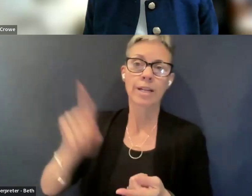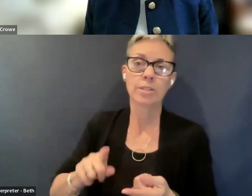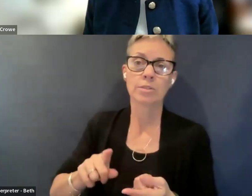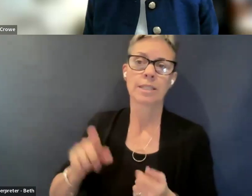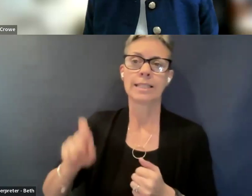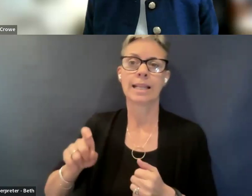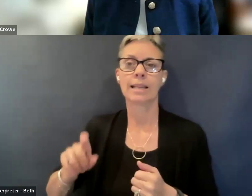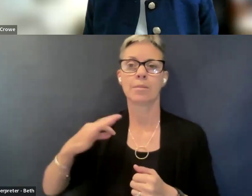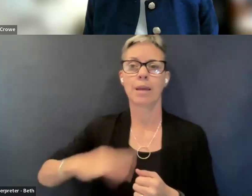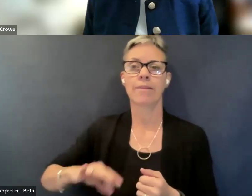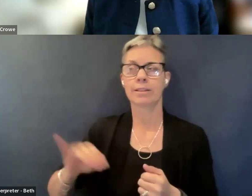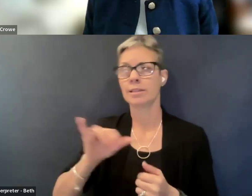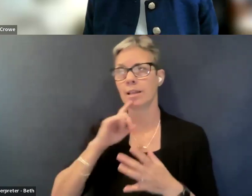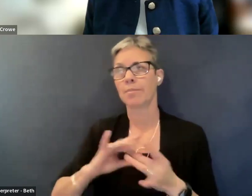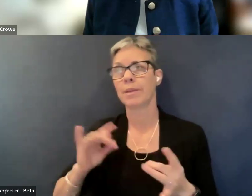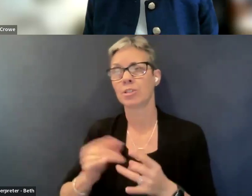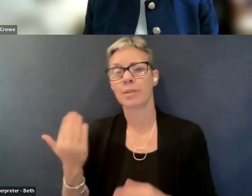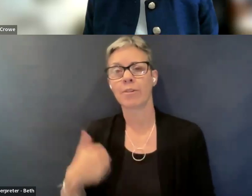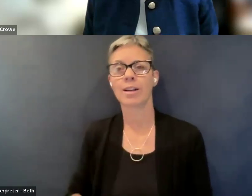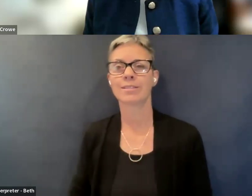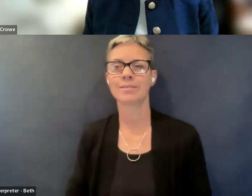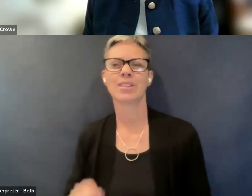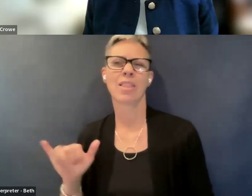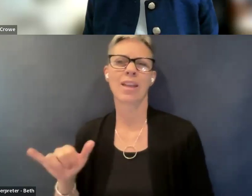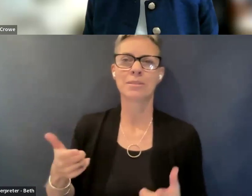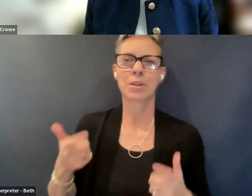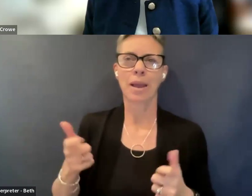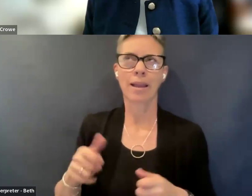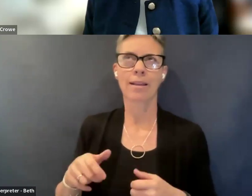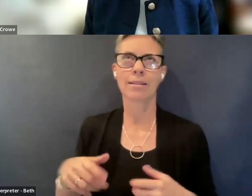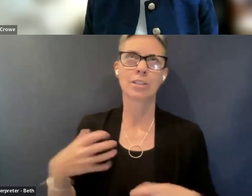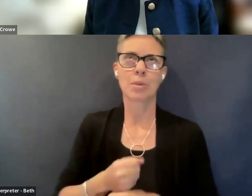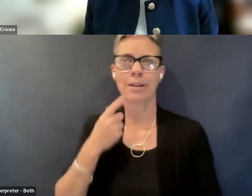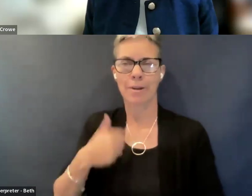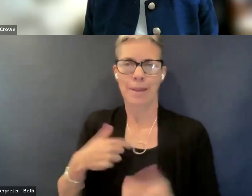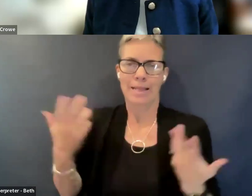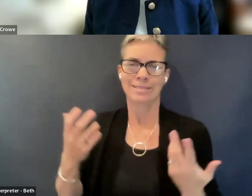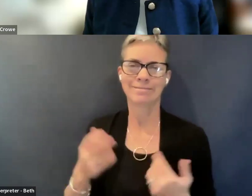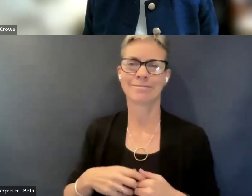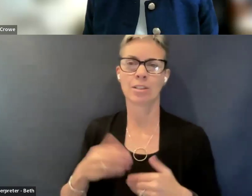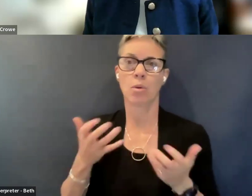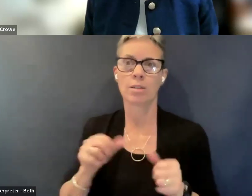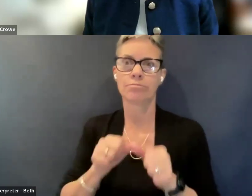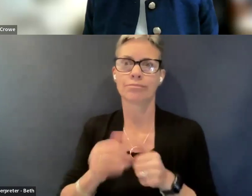benefits like were mentioned earlier. So that was kind of quick on my part to keep things moving, but.